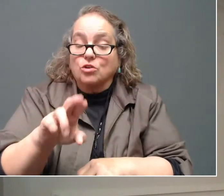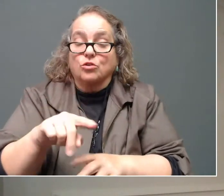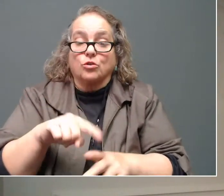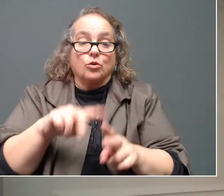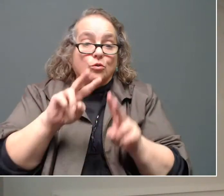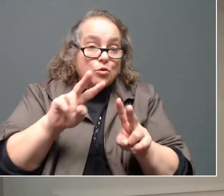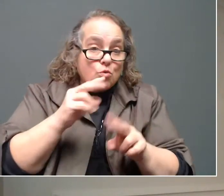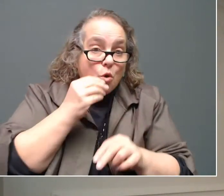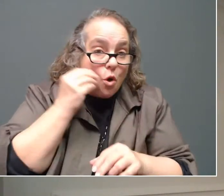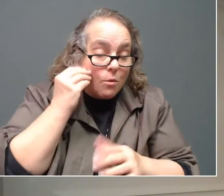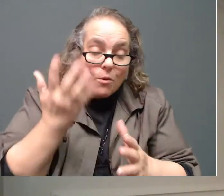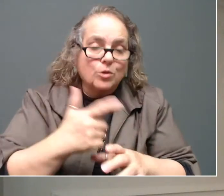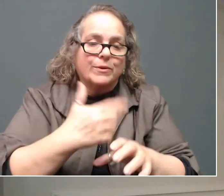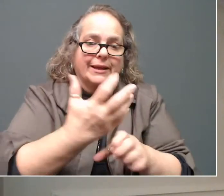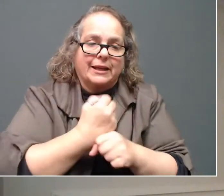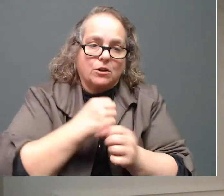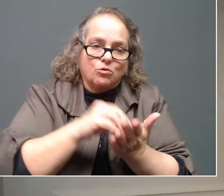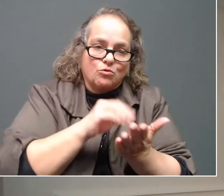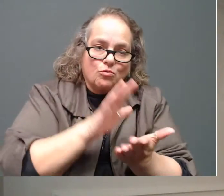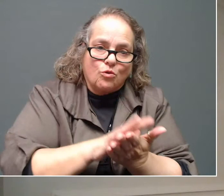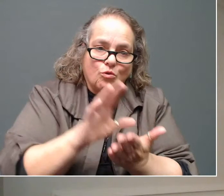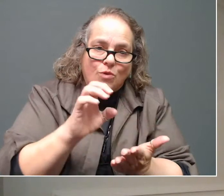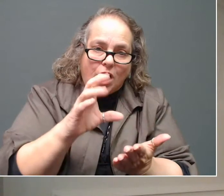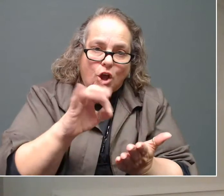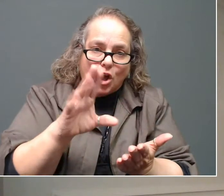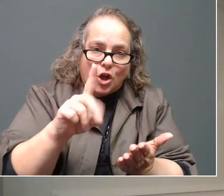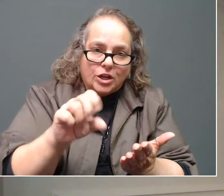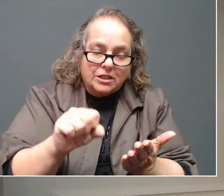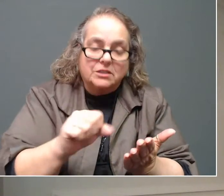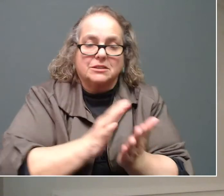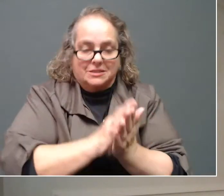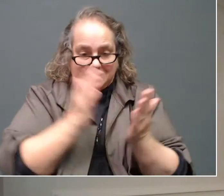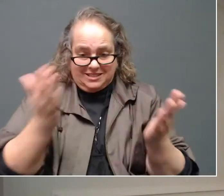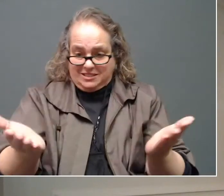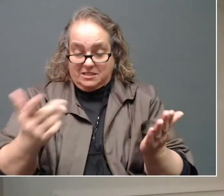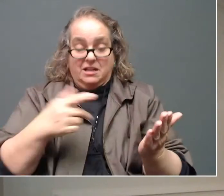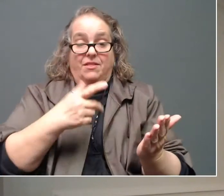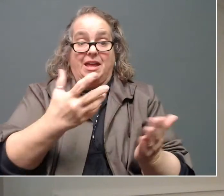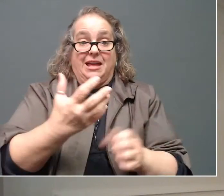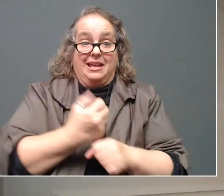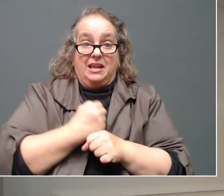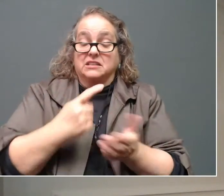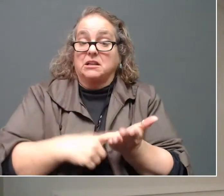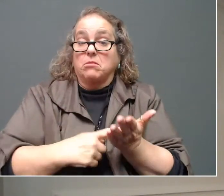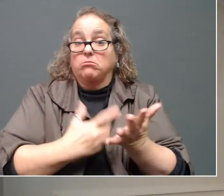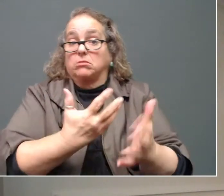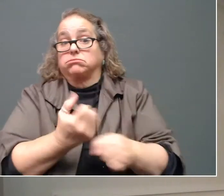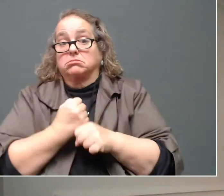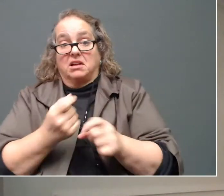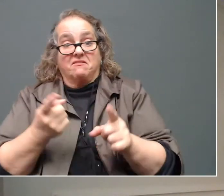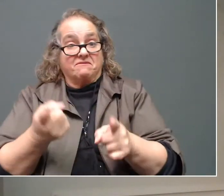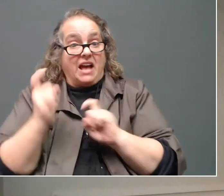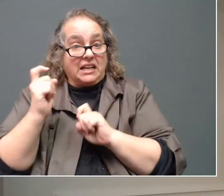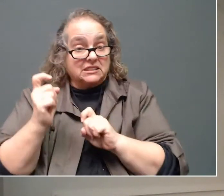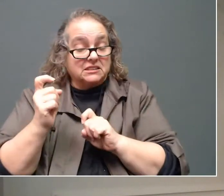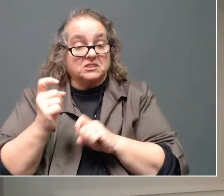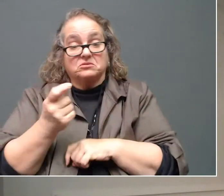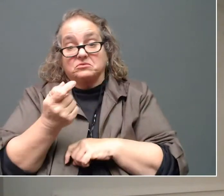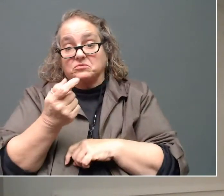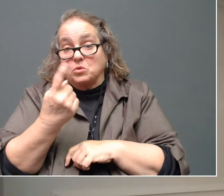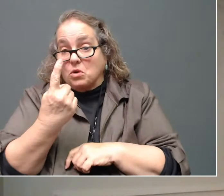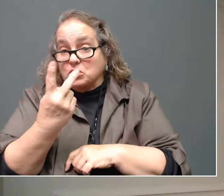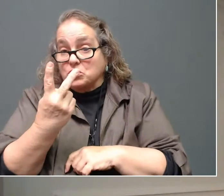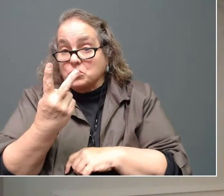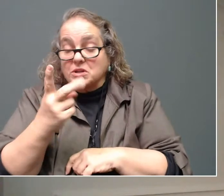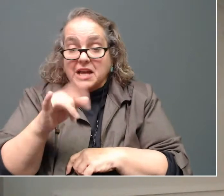get records and information. When they get that information, sometimes it comes quickly, within hours or days. Sometimes it takes days